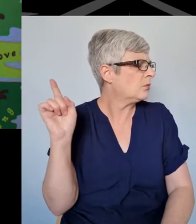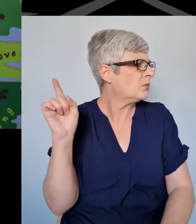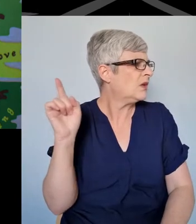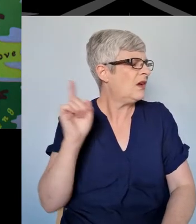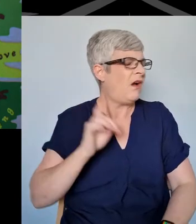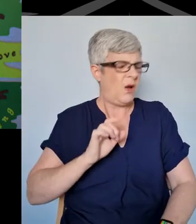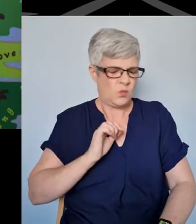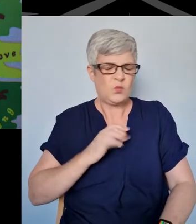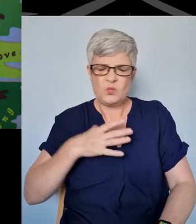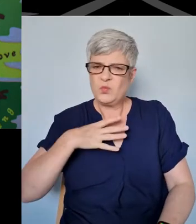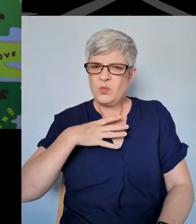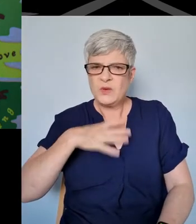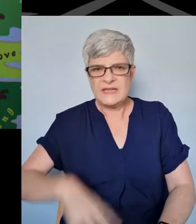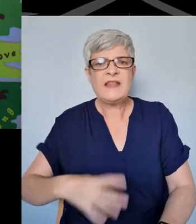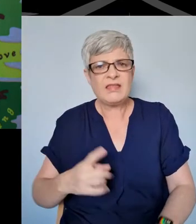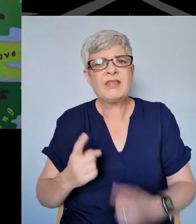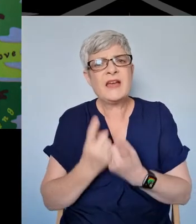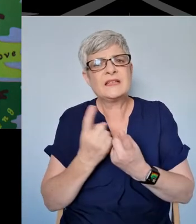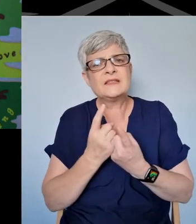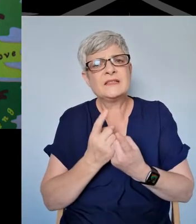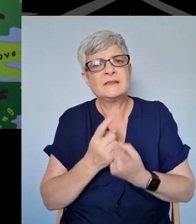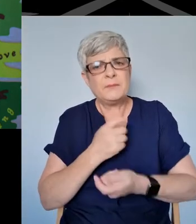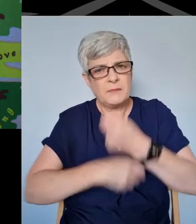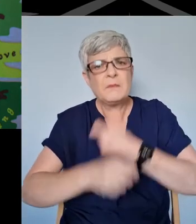we needed things to be made new again.